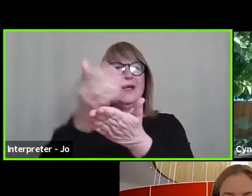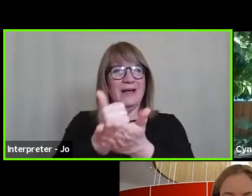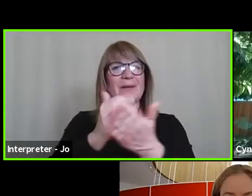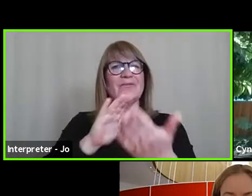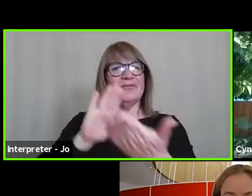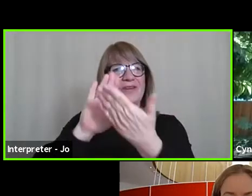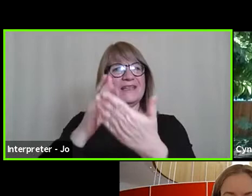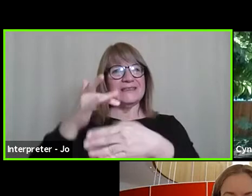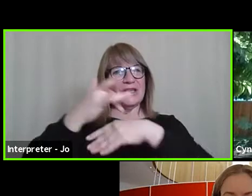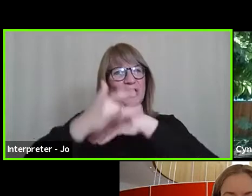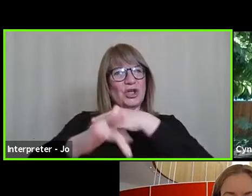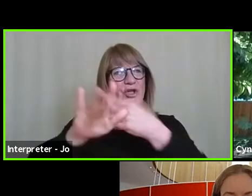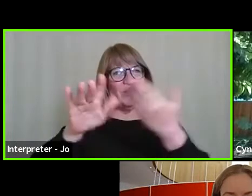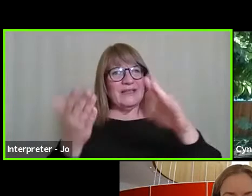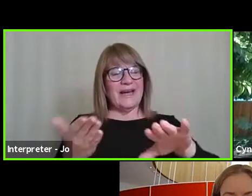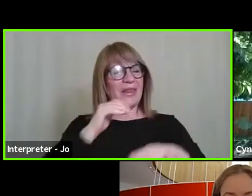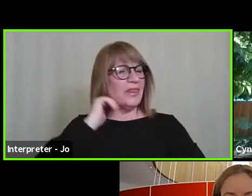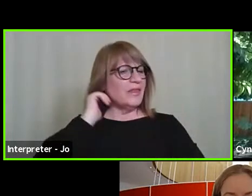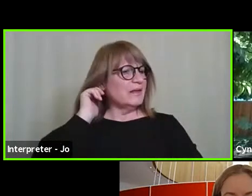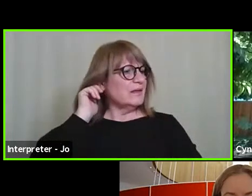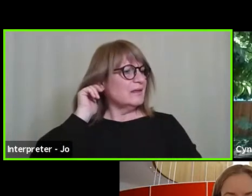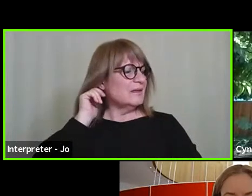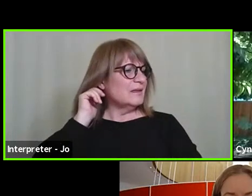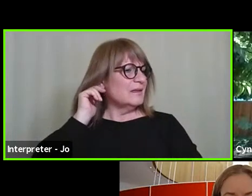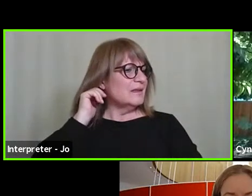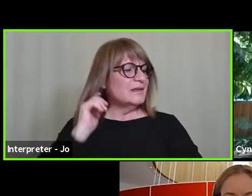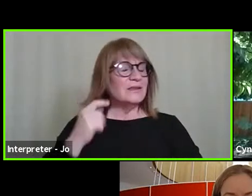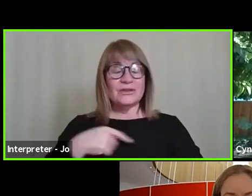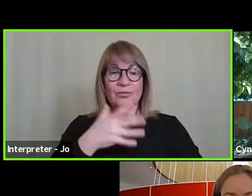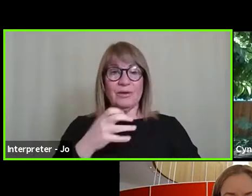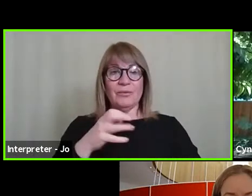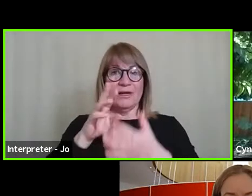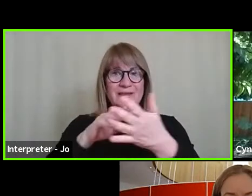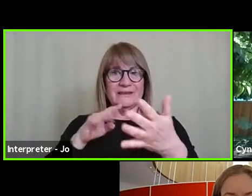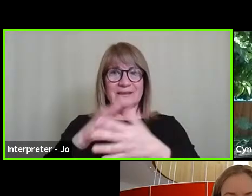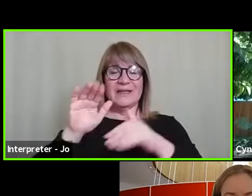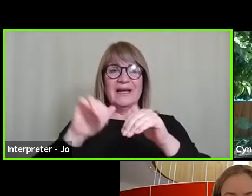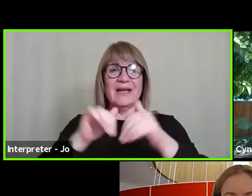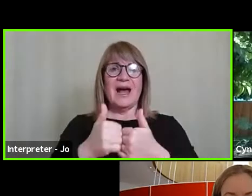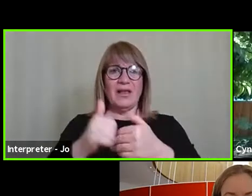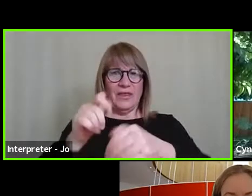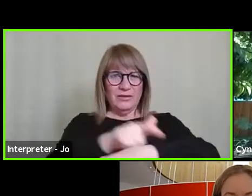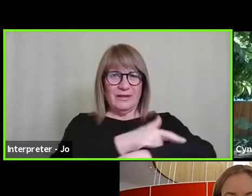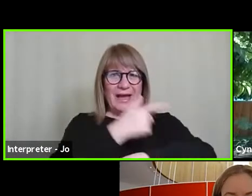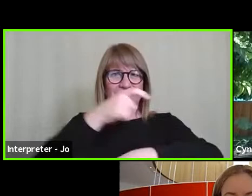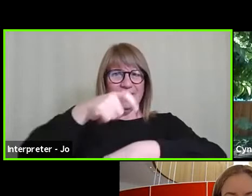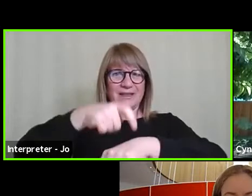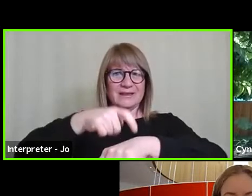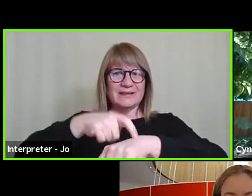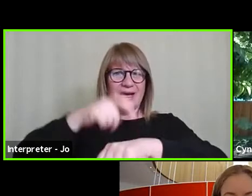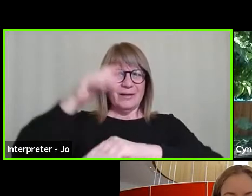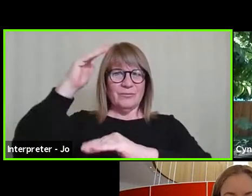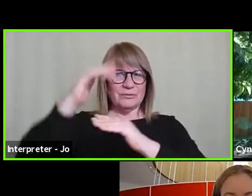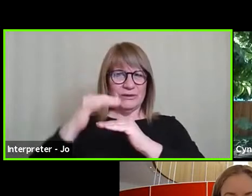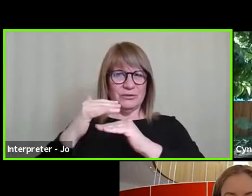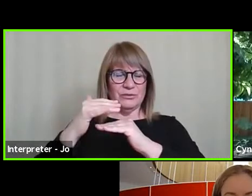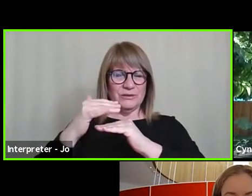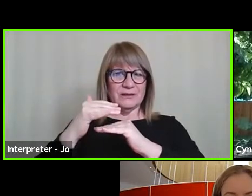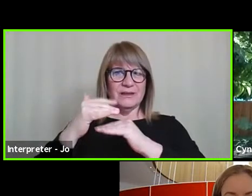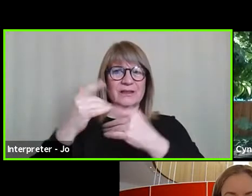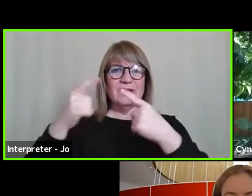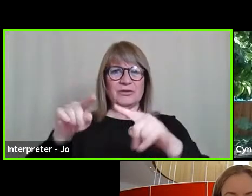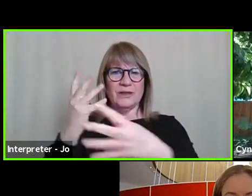to harness and look at how their lifespan was actually reduced through imprisonment as well um as we started doing this